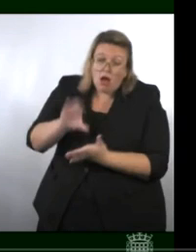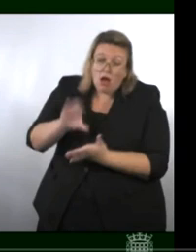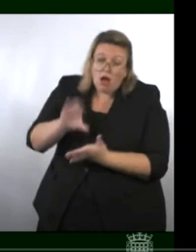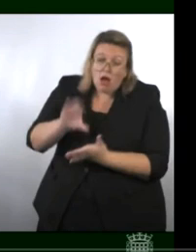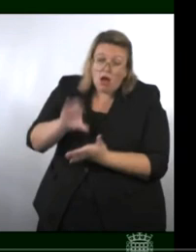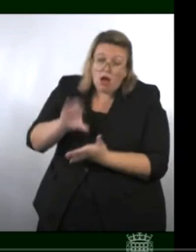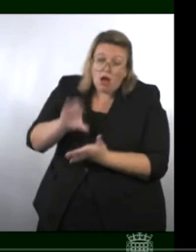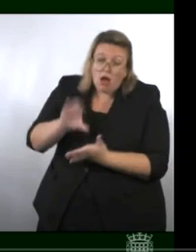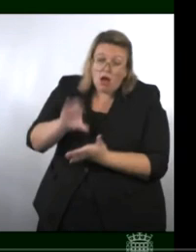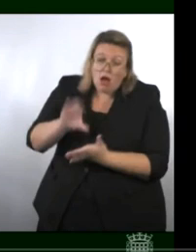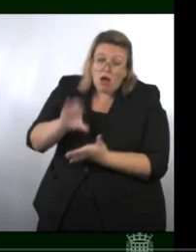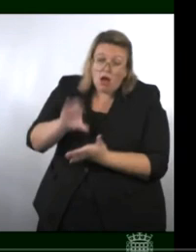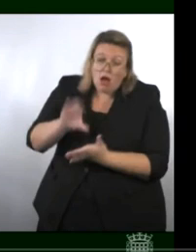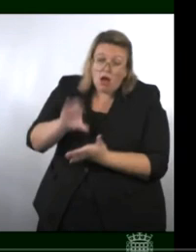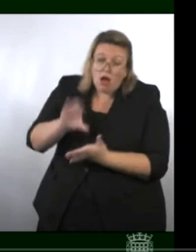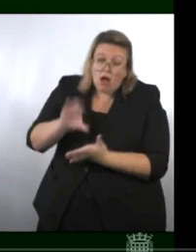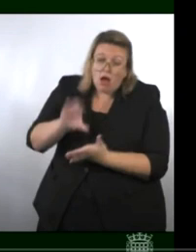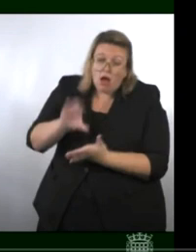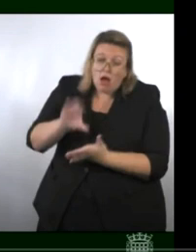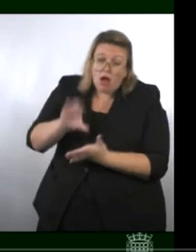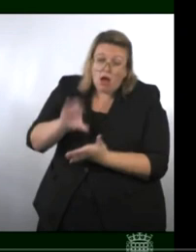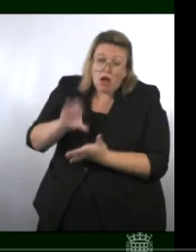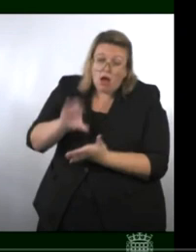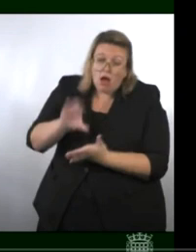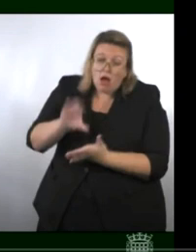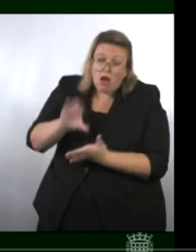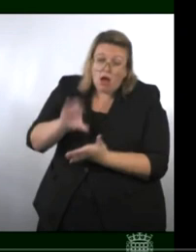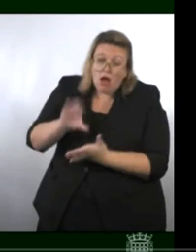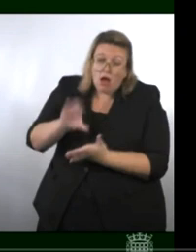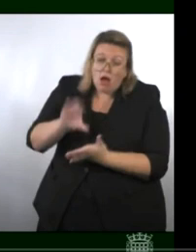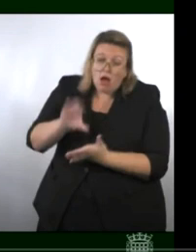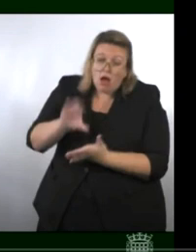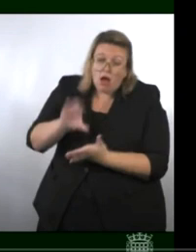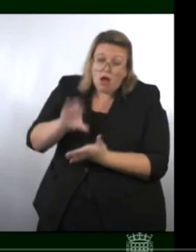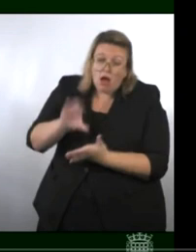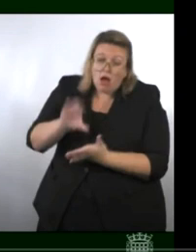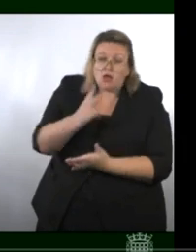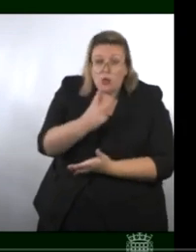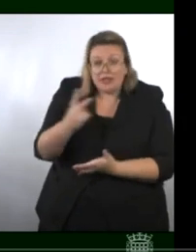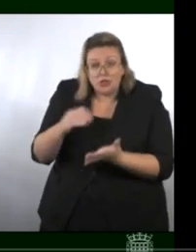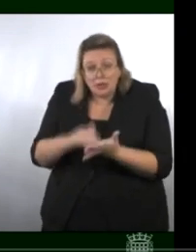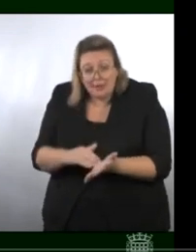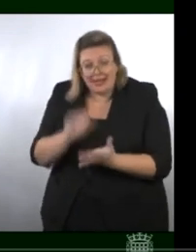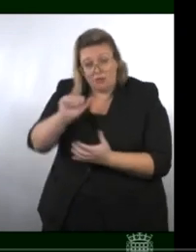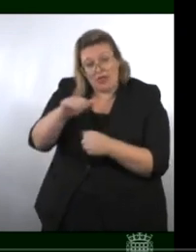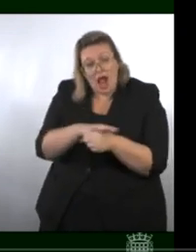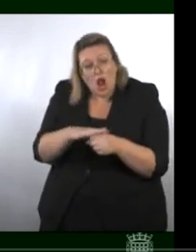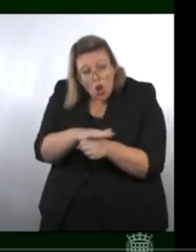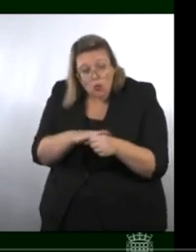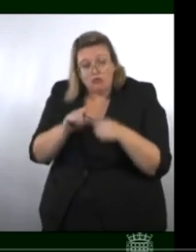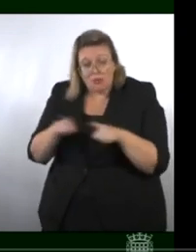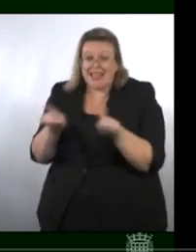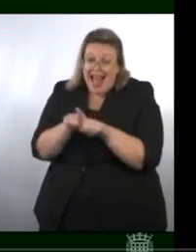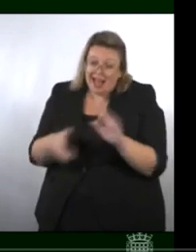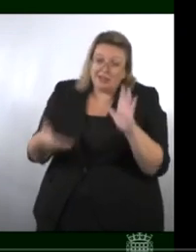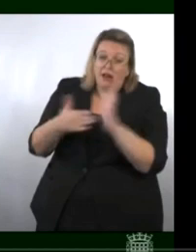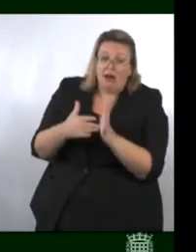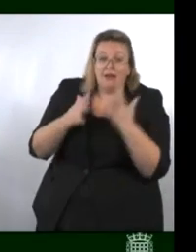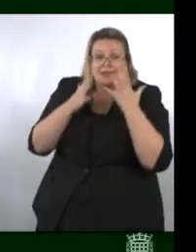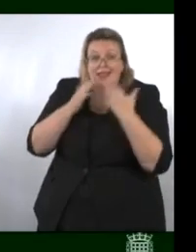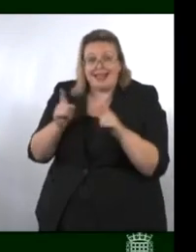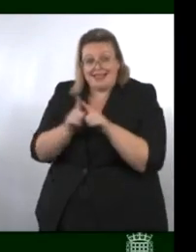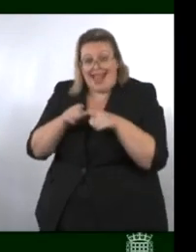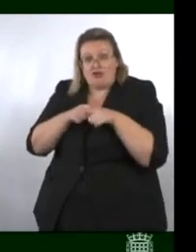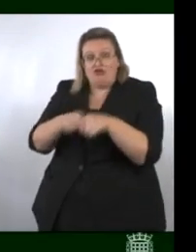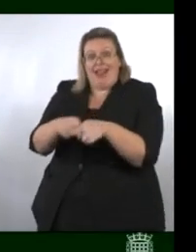understand, am I going to be better off or am I not going to be better off? That we announced yesterday. And yesterday, the mayor